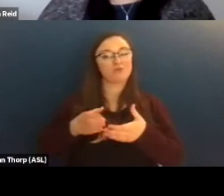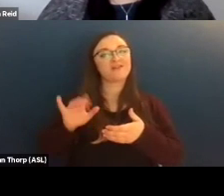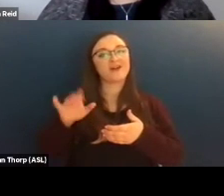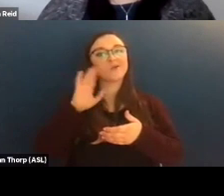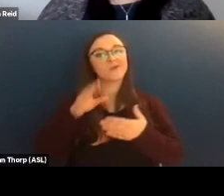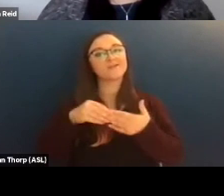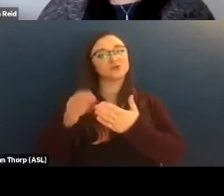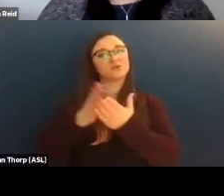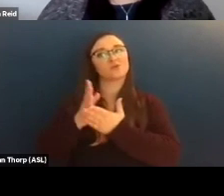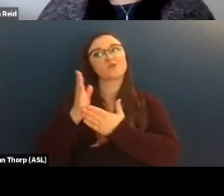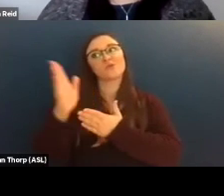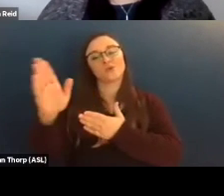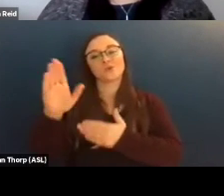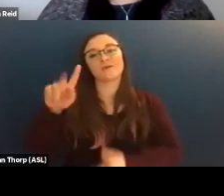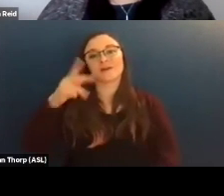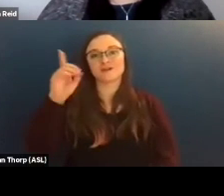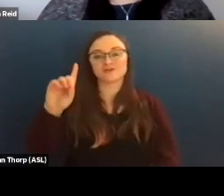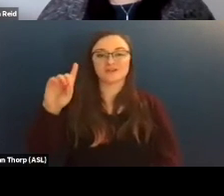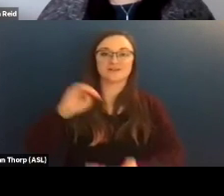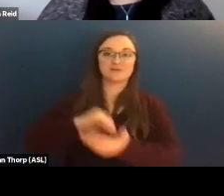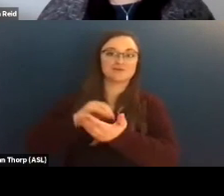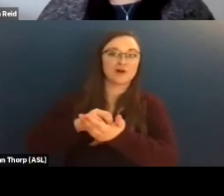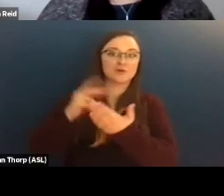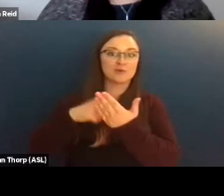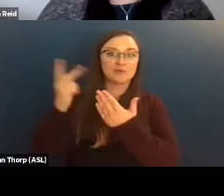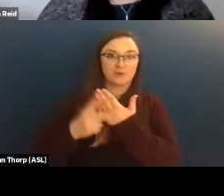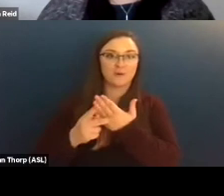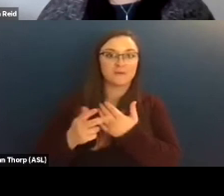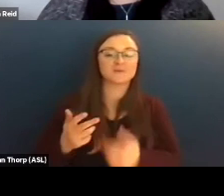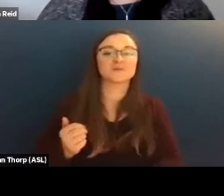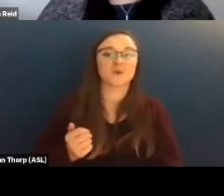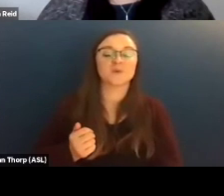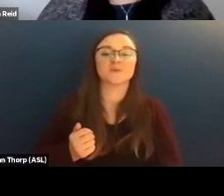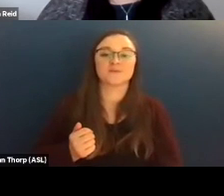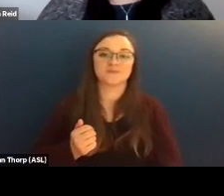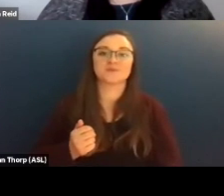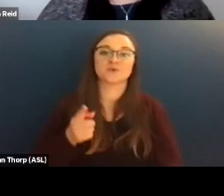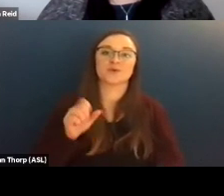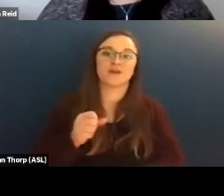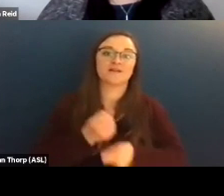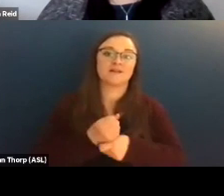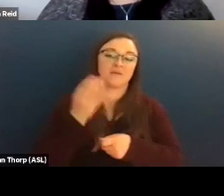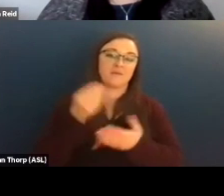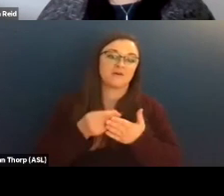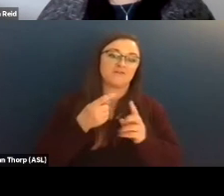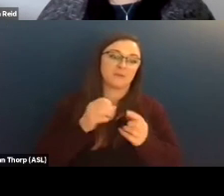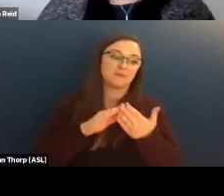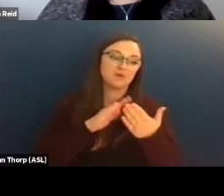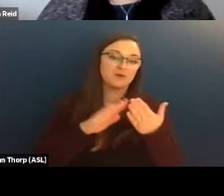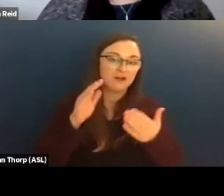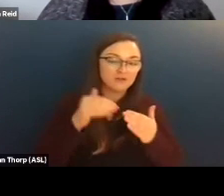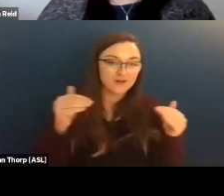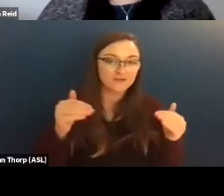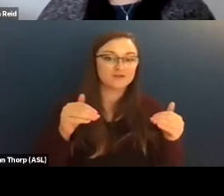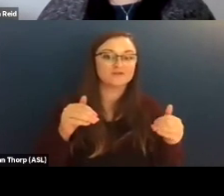the doctoral programs, your studies on the doctorate level. So you can get money at the community college level. They give you scholarships through